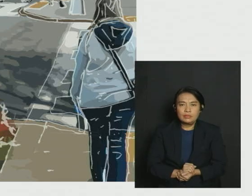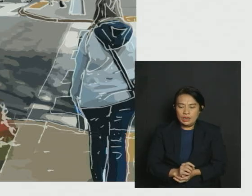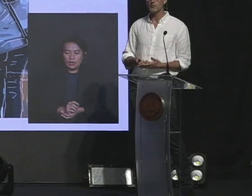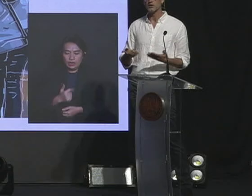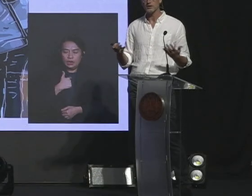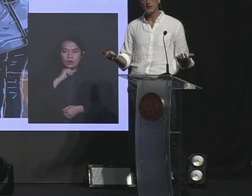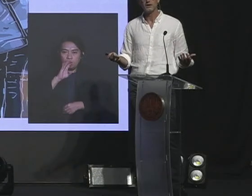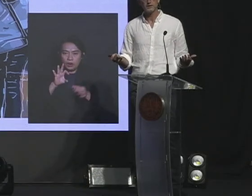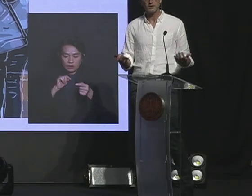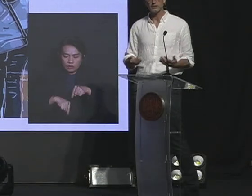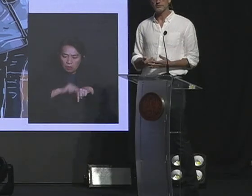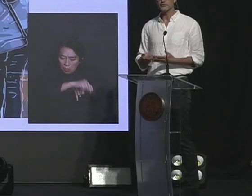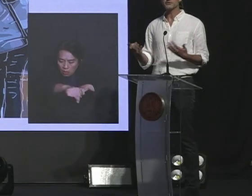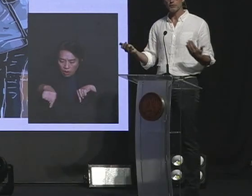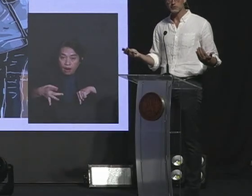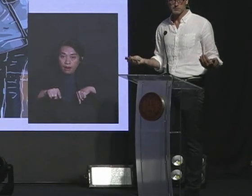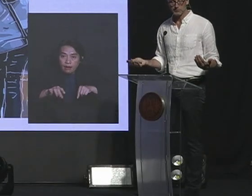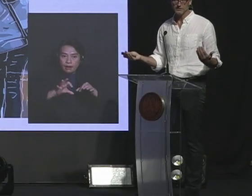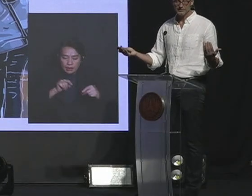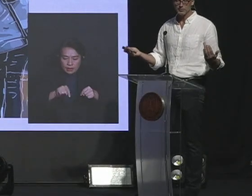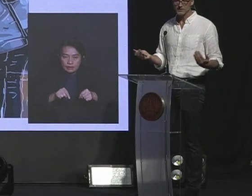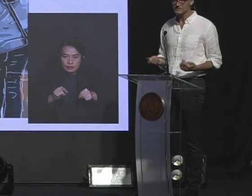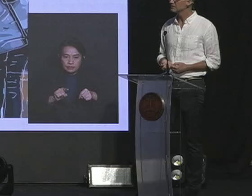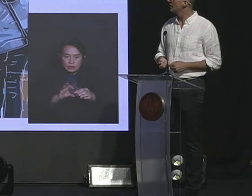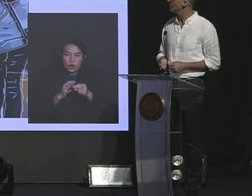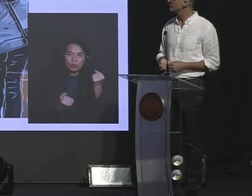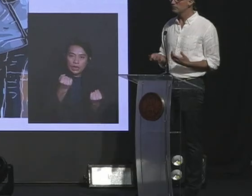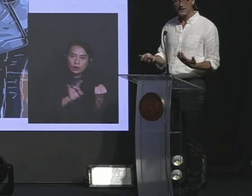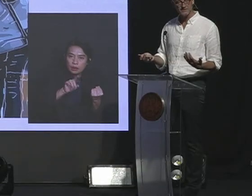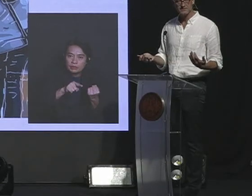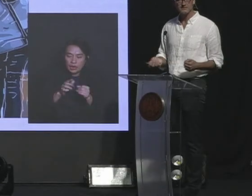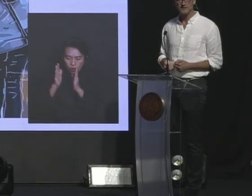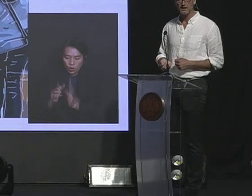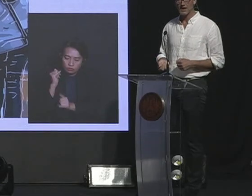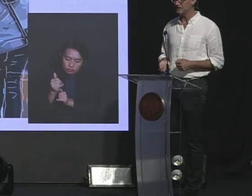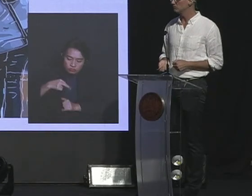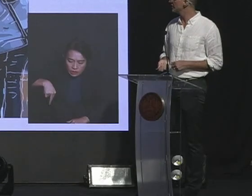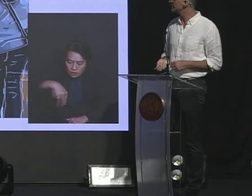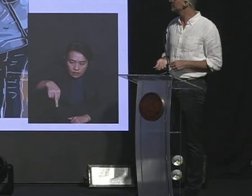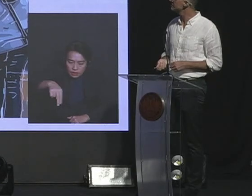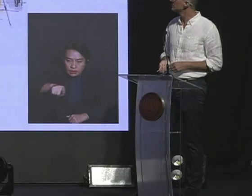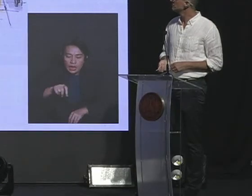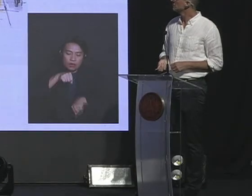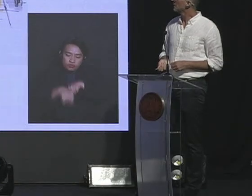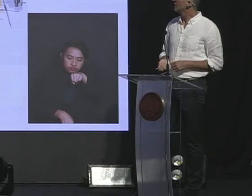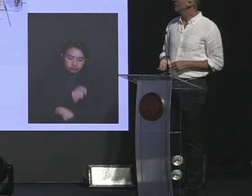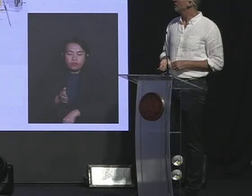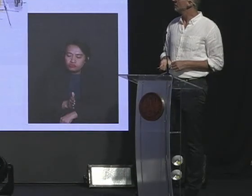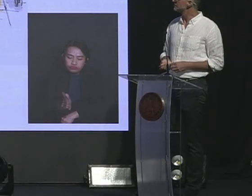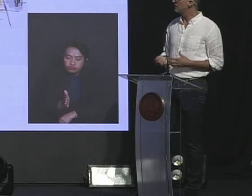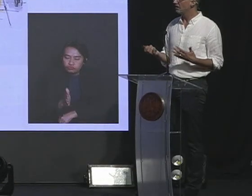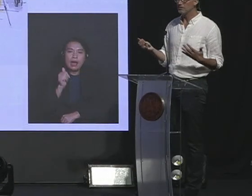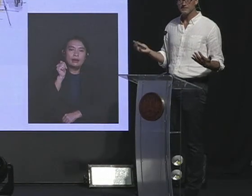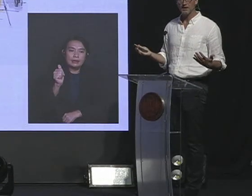cars, but for, first and foremost, people, humans, for bikes, adding in bike lanes.